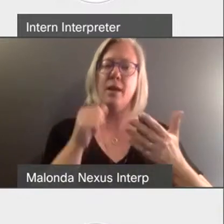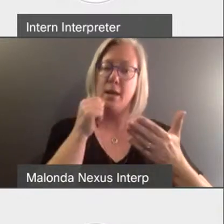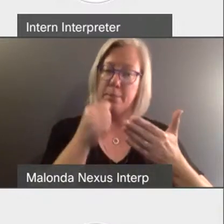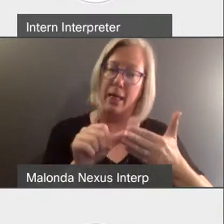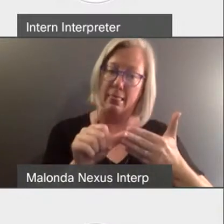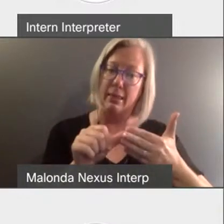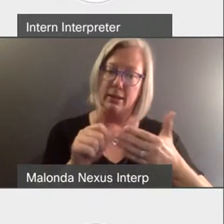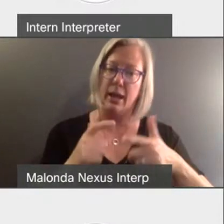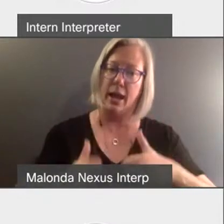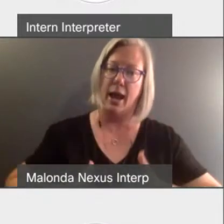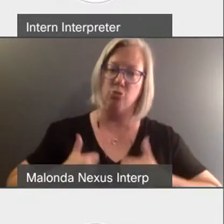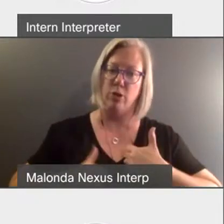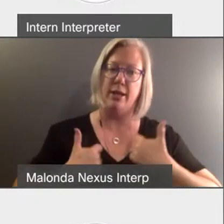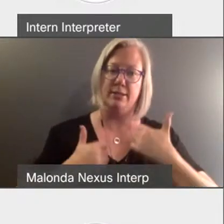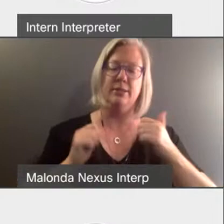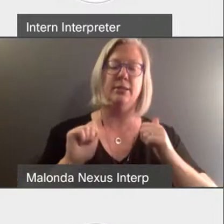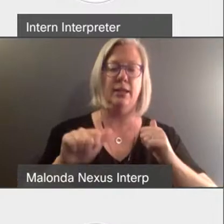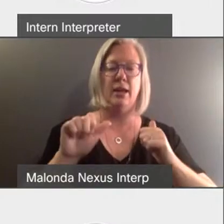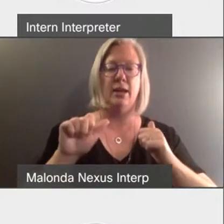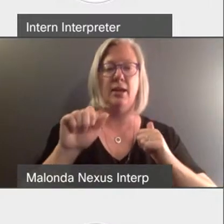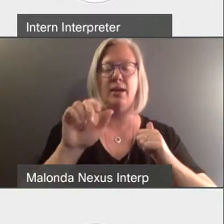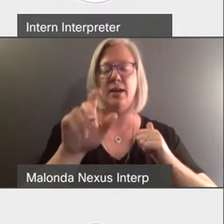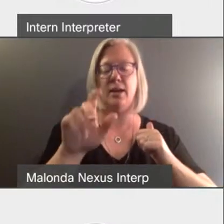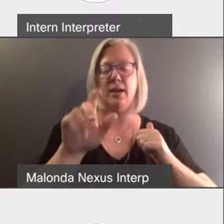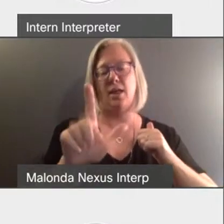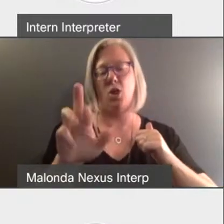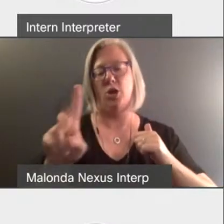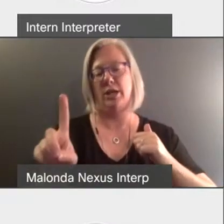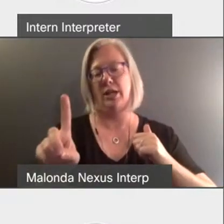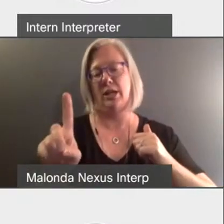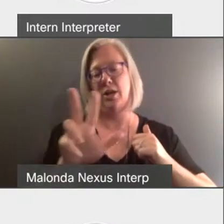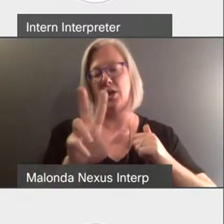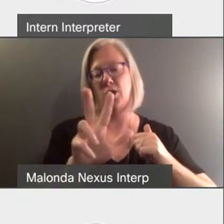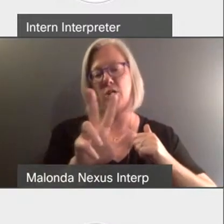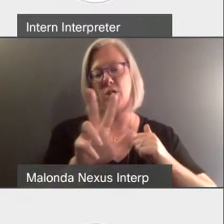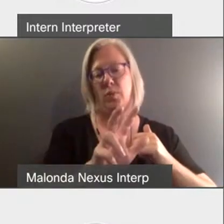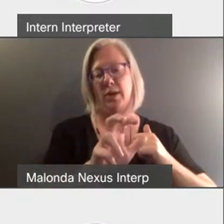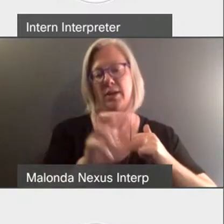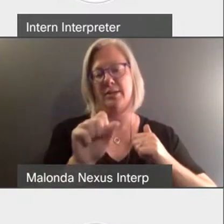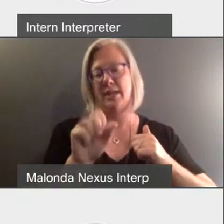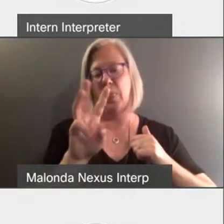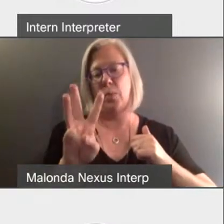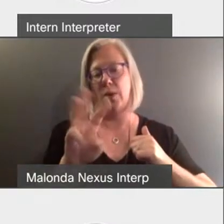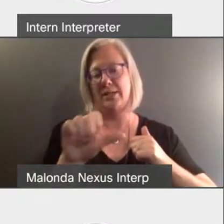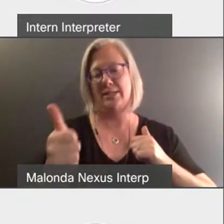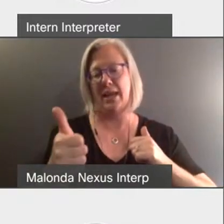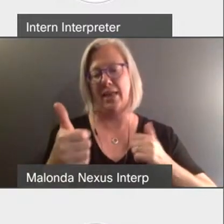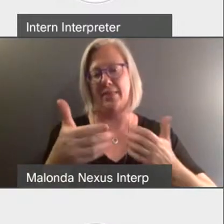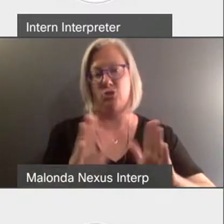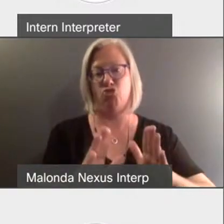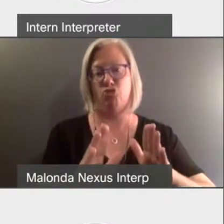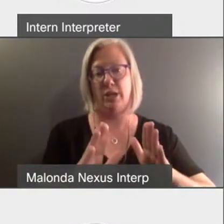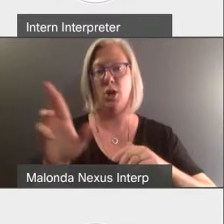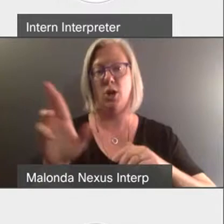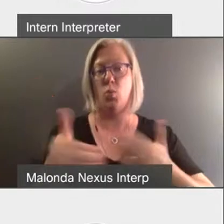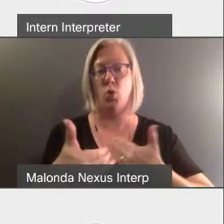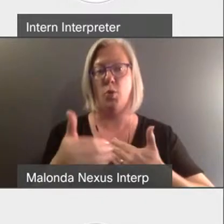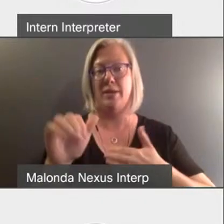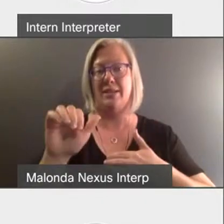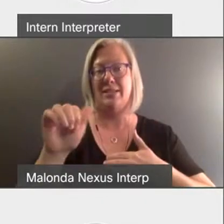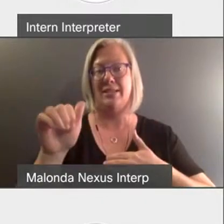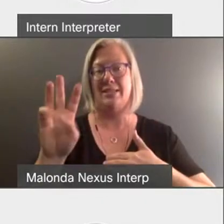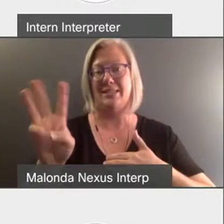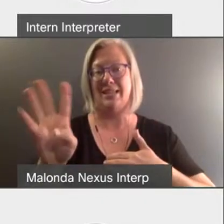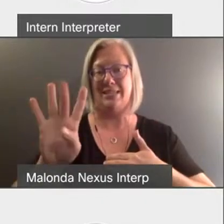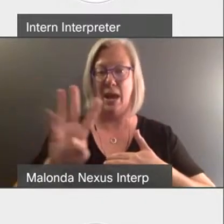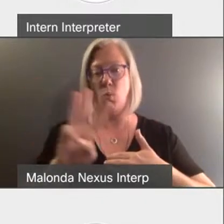didn't put out. It was on the slides earlier, but it's KLRD 300 Southwest 10th Street, room 68